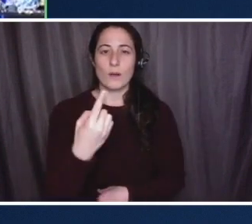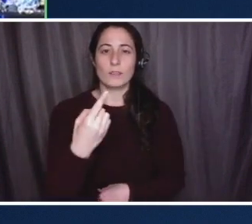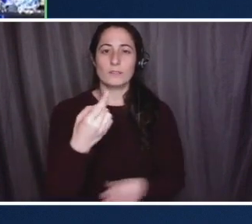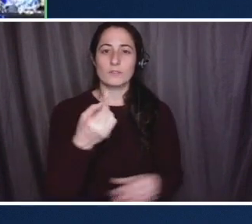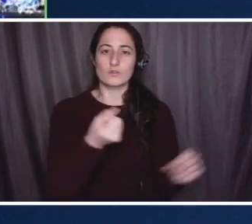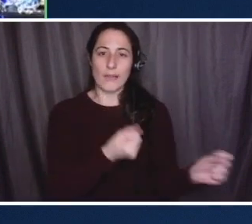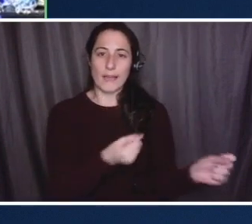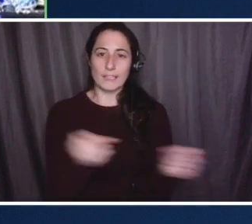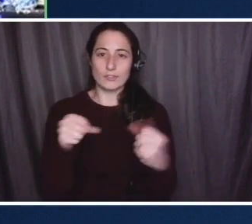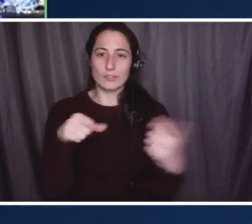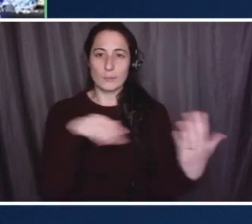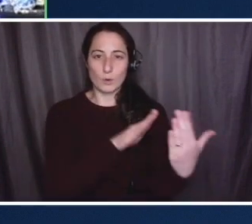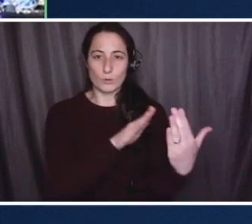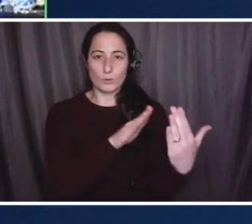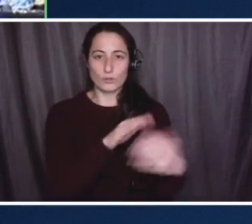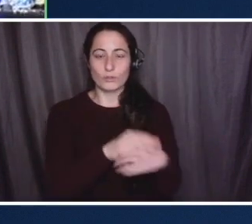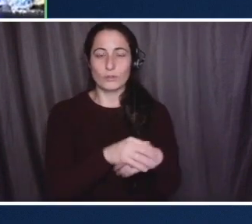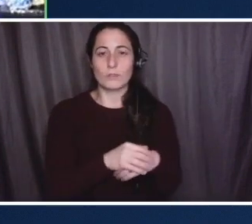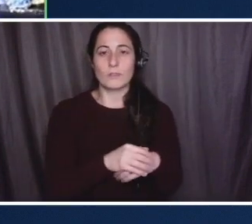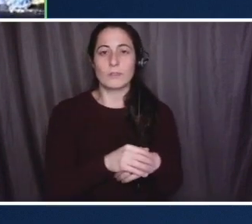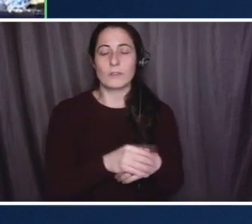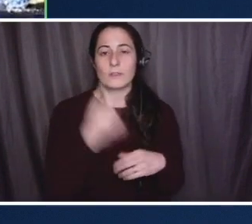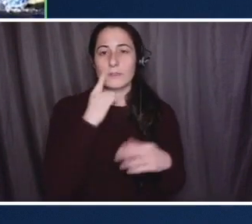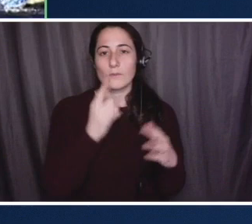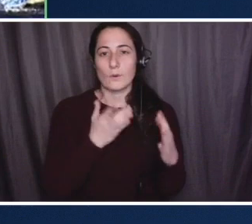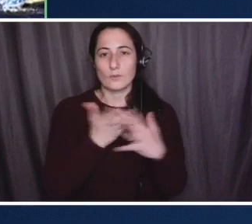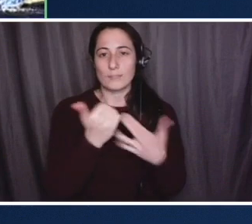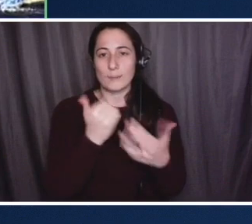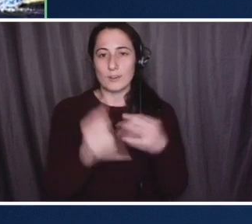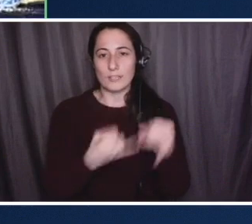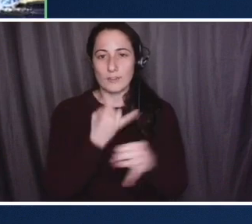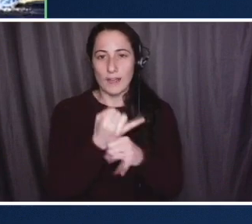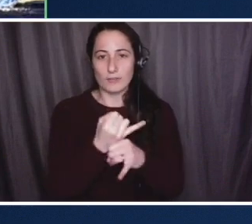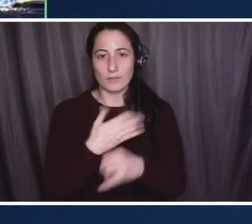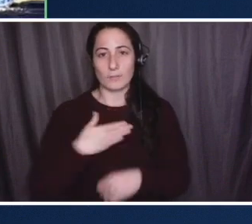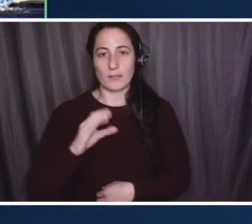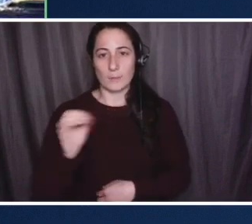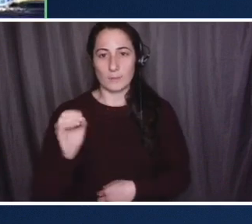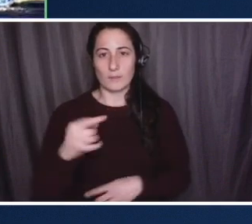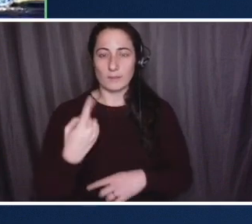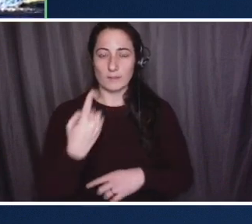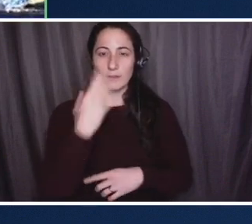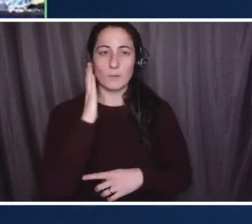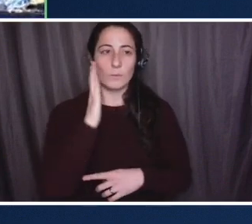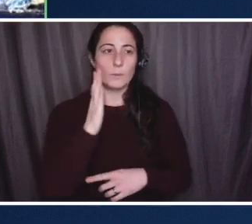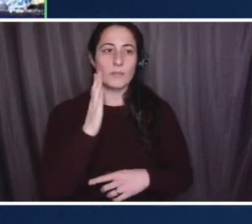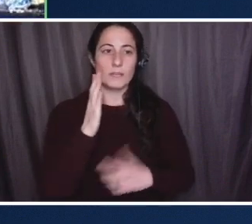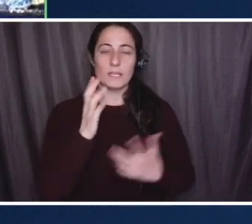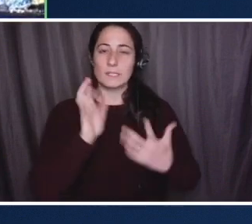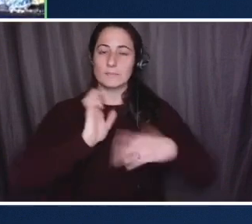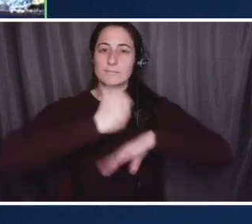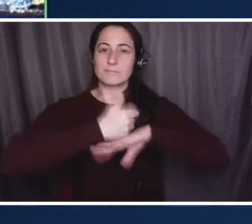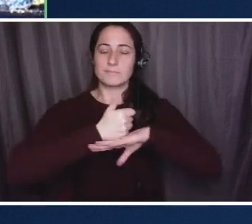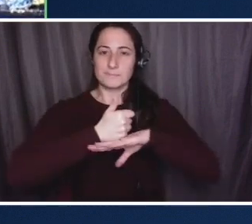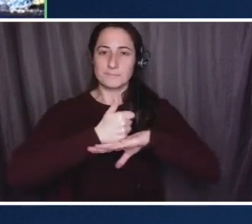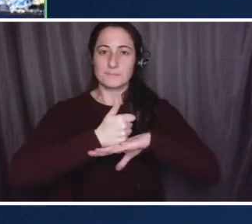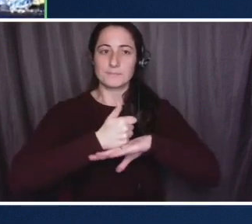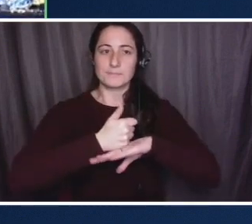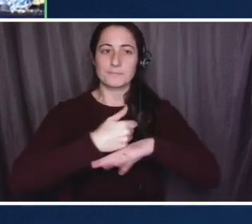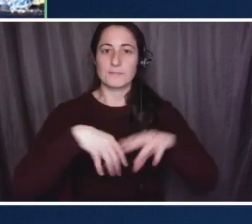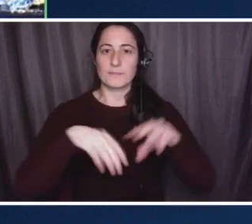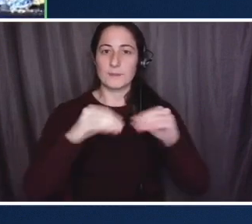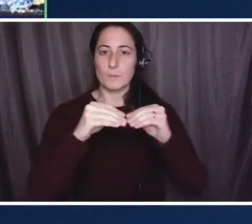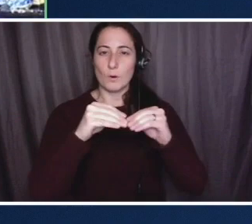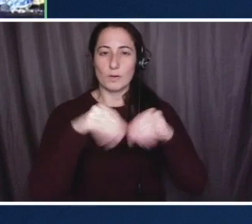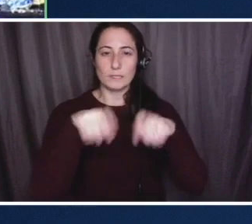approaches within Transparency International is to really seeking for building a more ethical economy through,